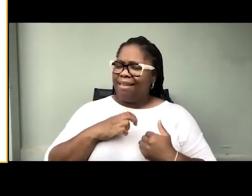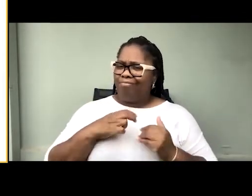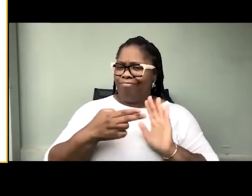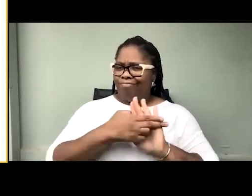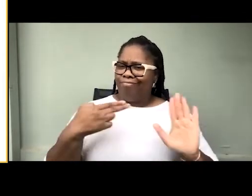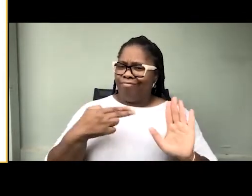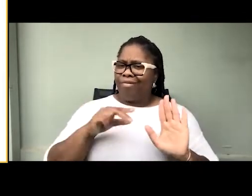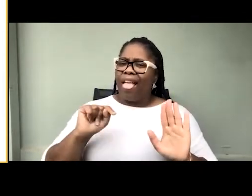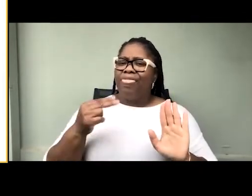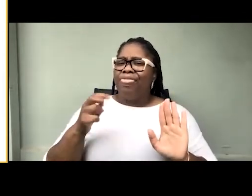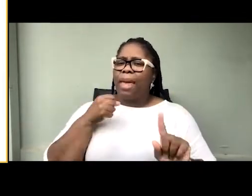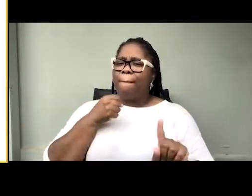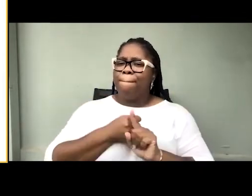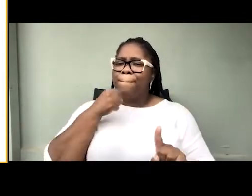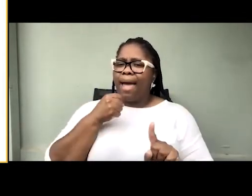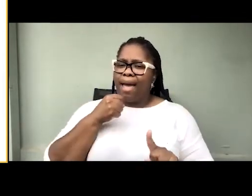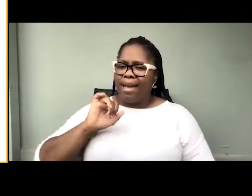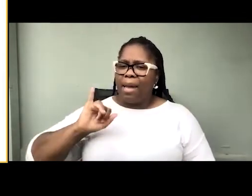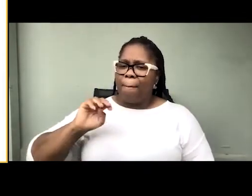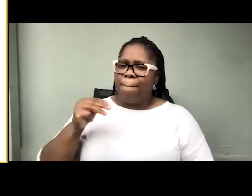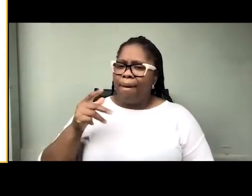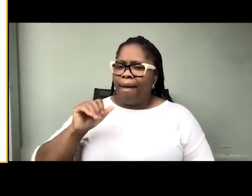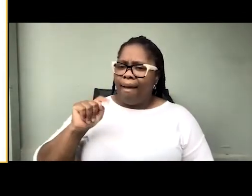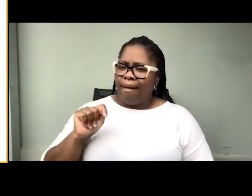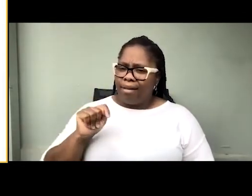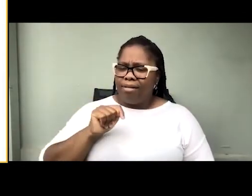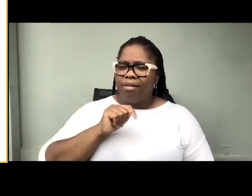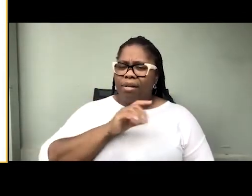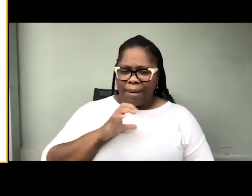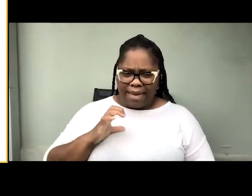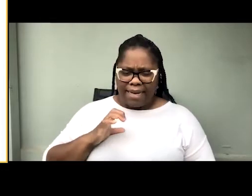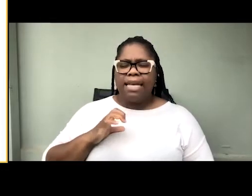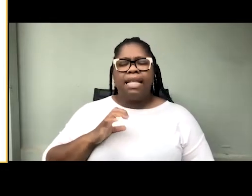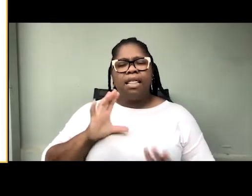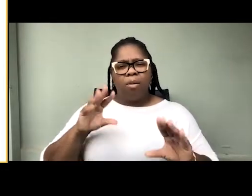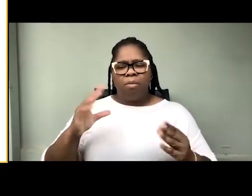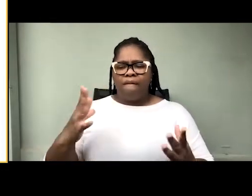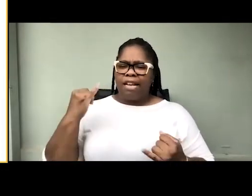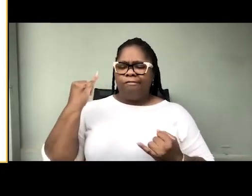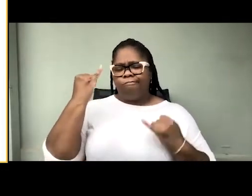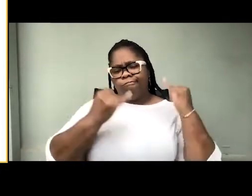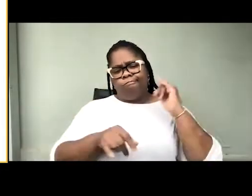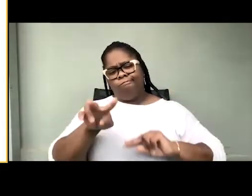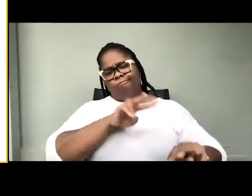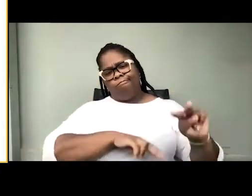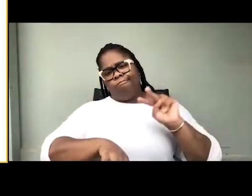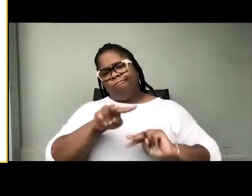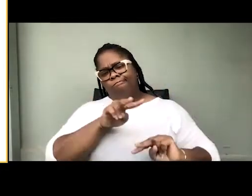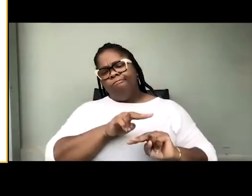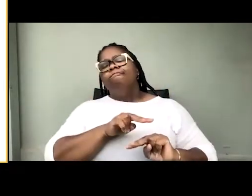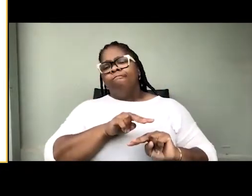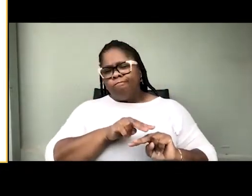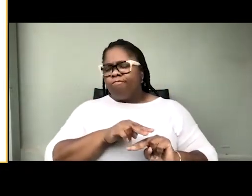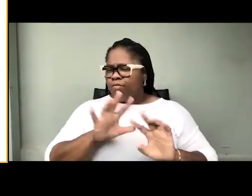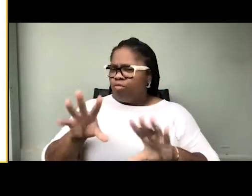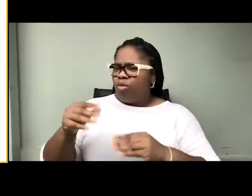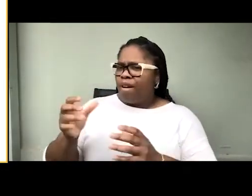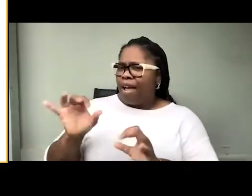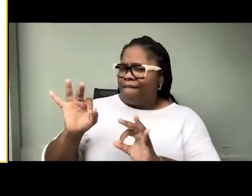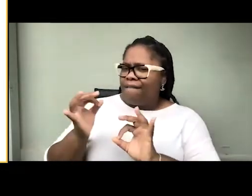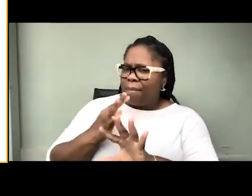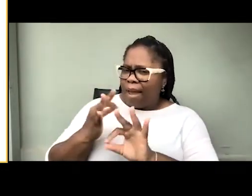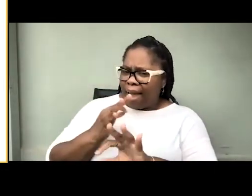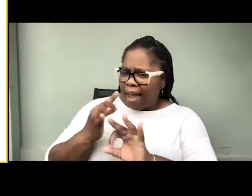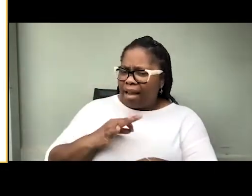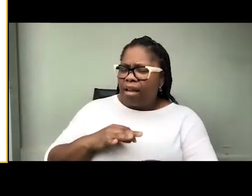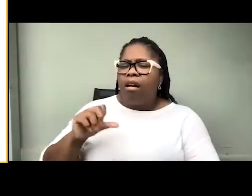provide oversight or on the administration and implementation of the MPA, and several other stakeholder committees who